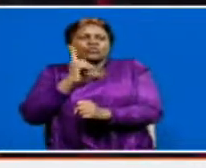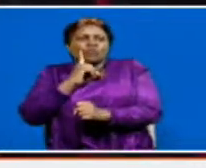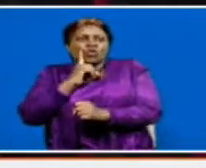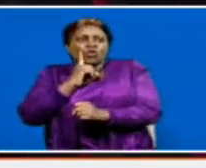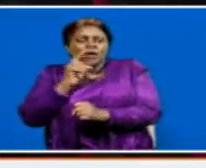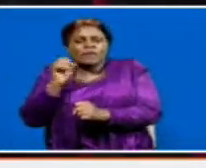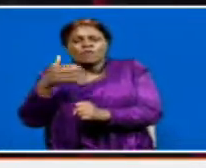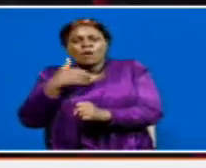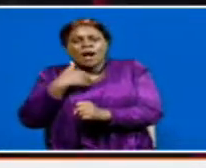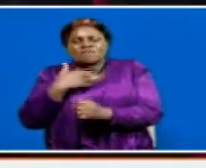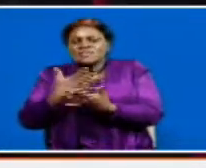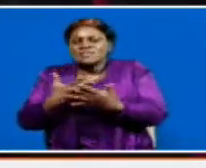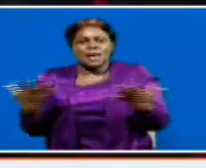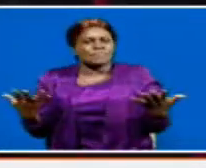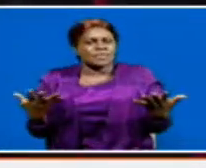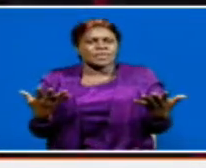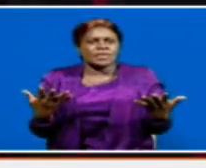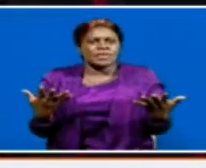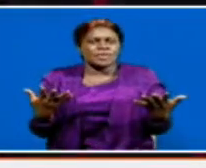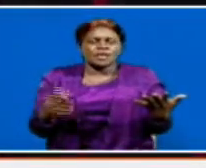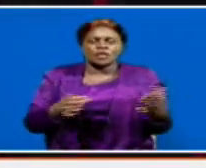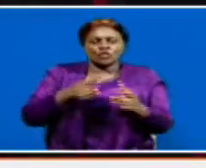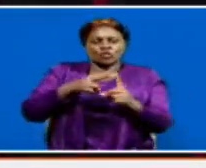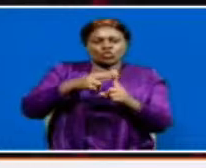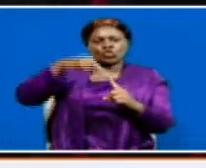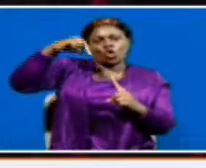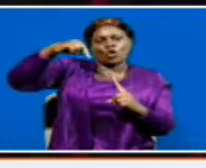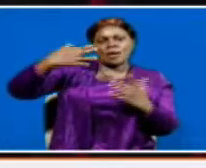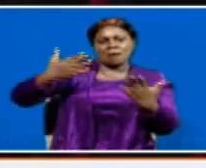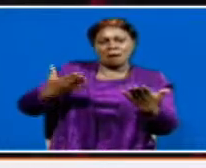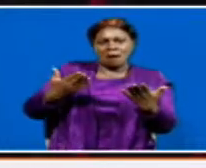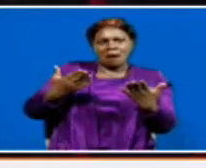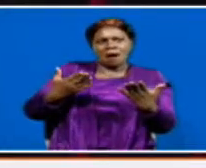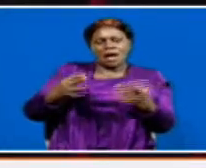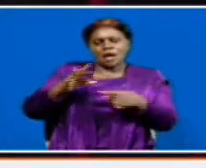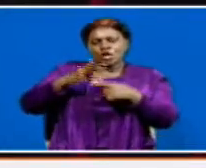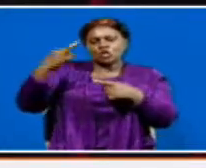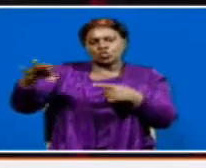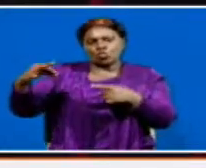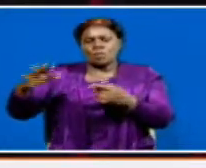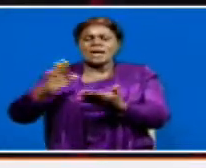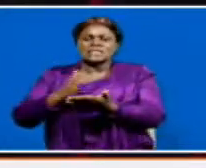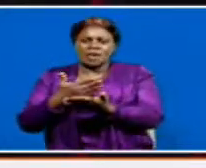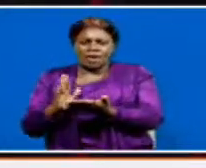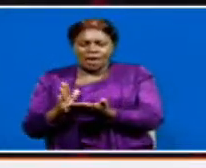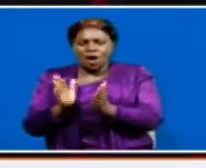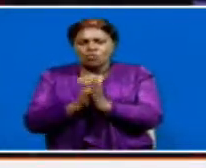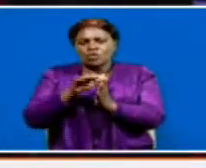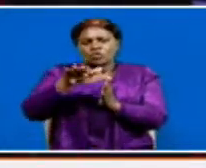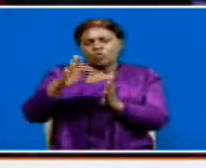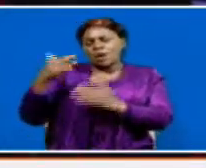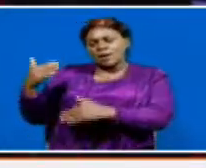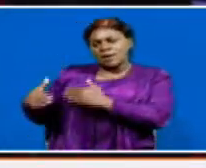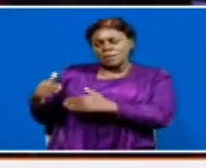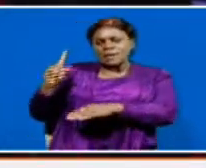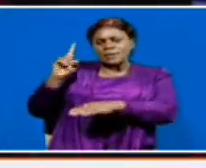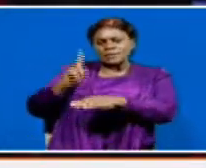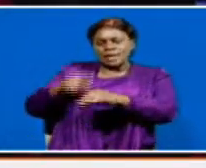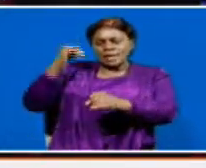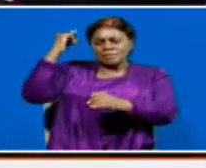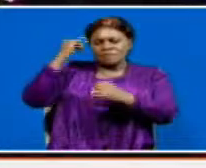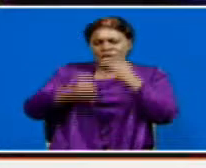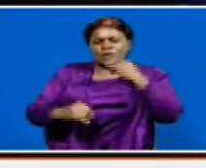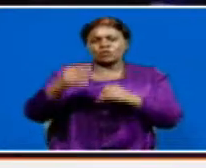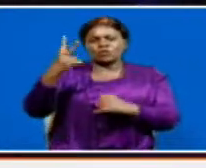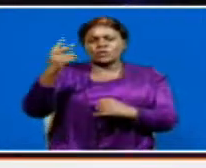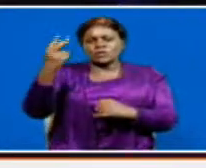atakuwa amebarikiwa na kasoda ama na kasukuma aweze kushare na mwenzake. As we come to the end of this